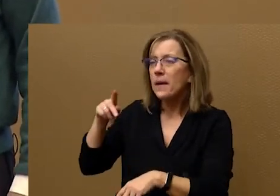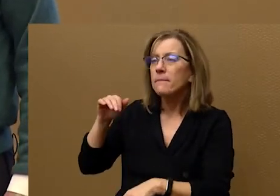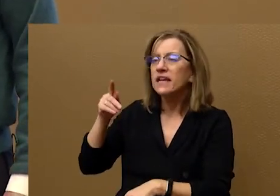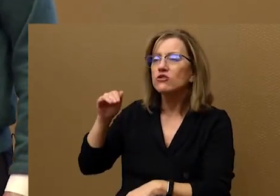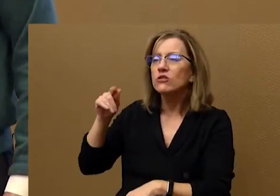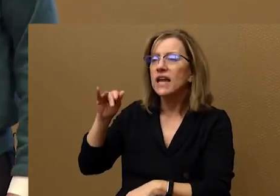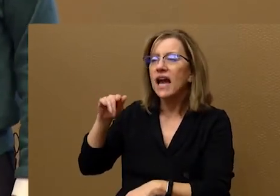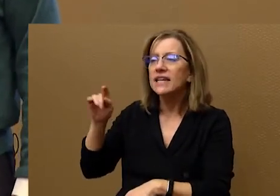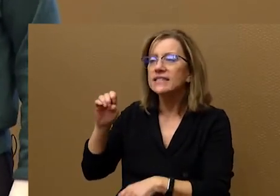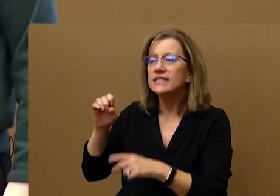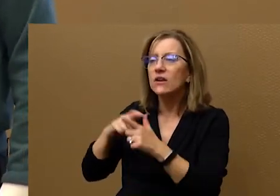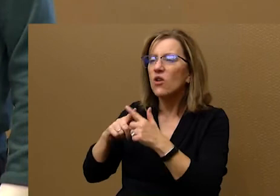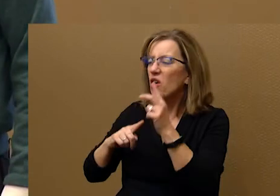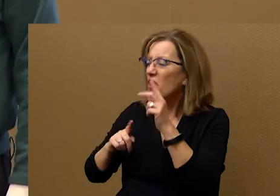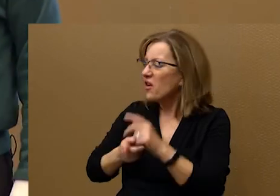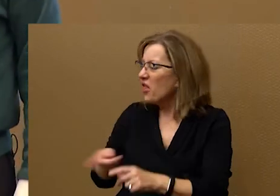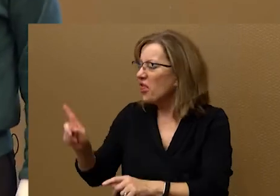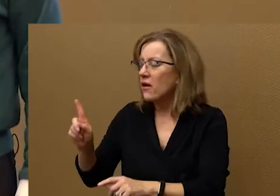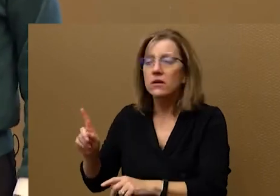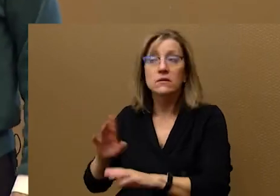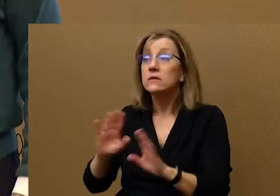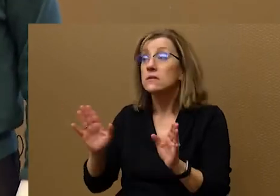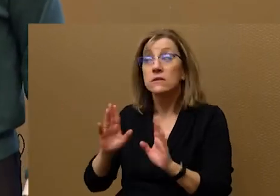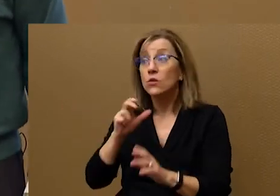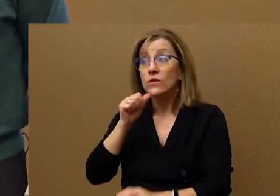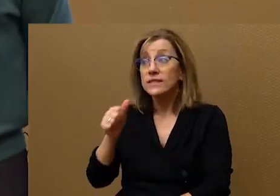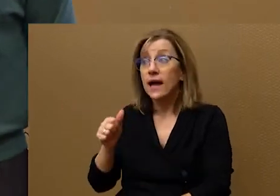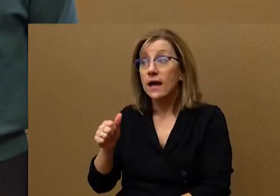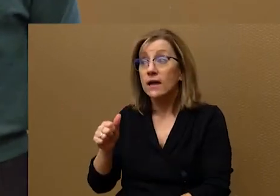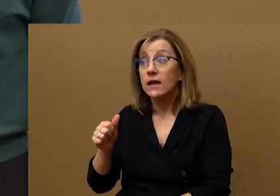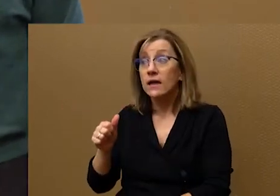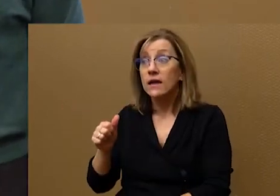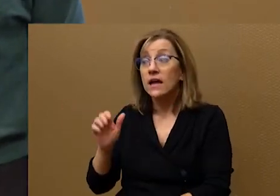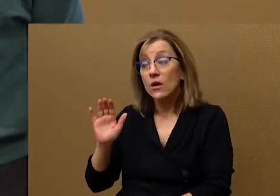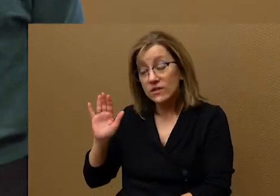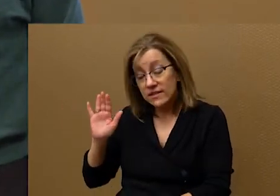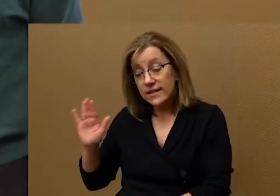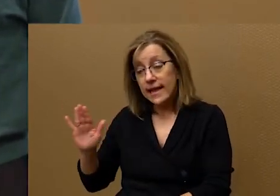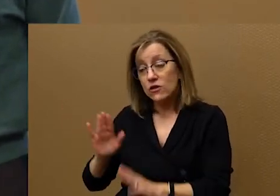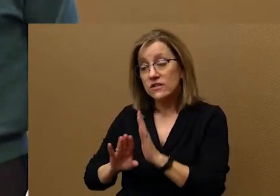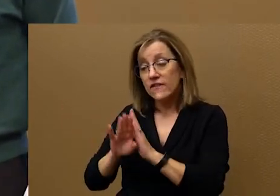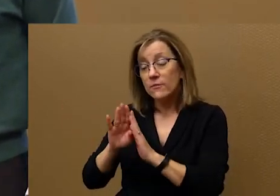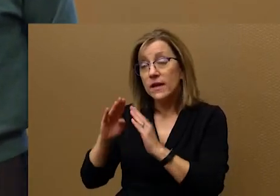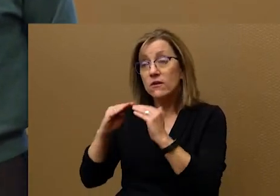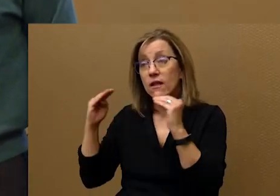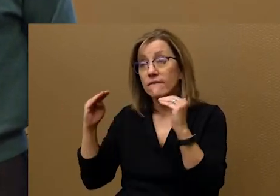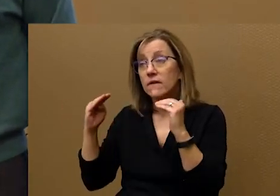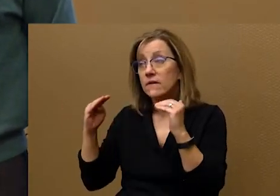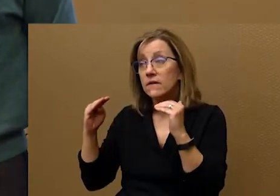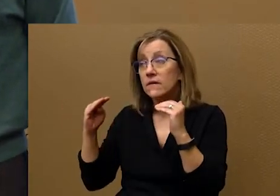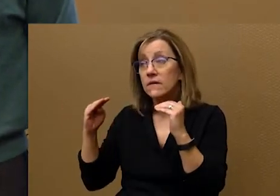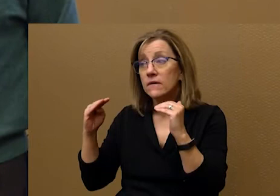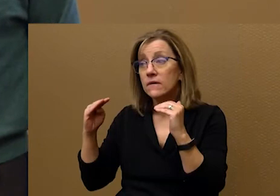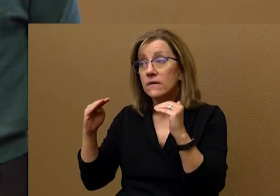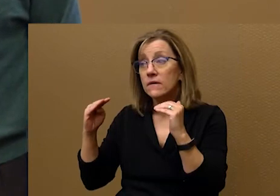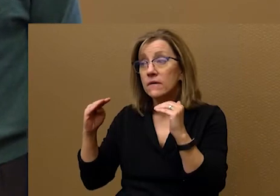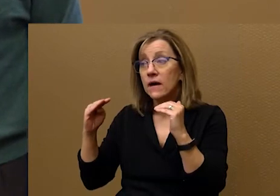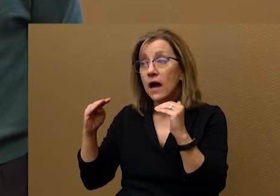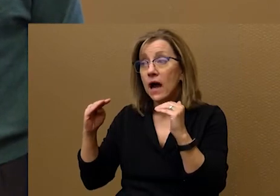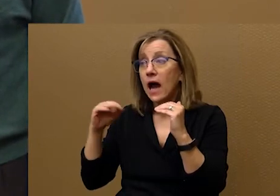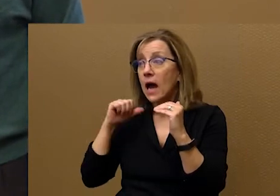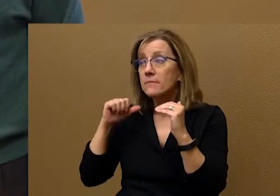to them. I assure you it wasn't. It was at their developmental level. They did not feel I was talking down to